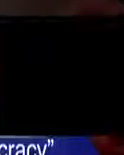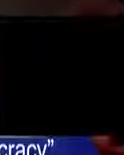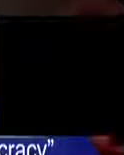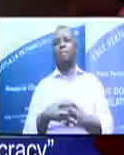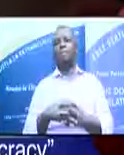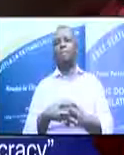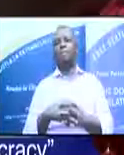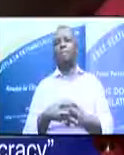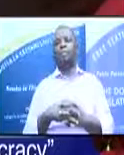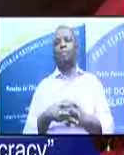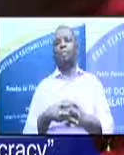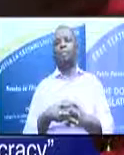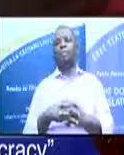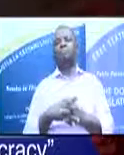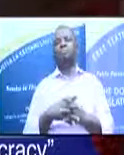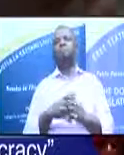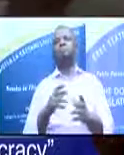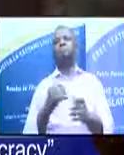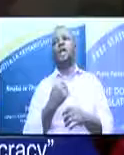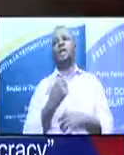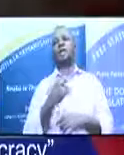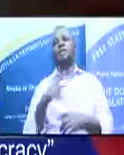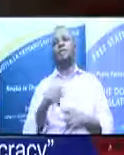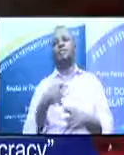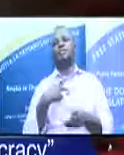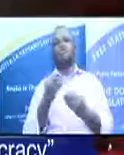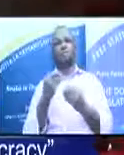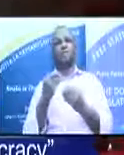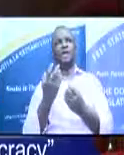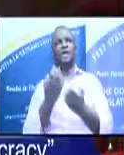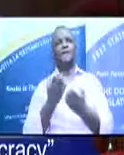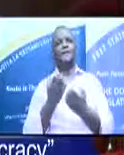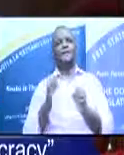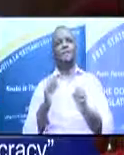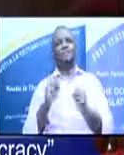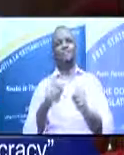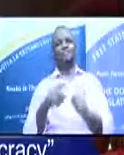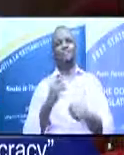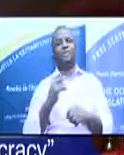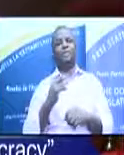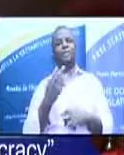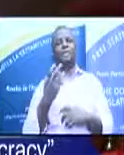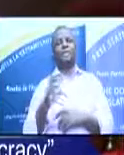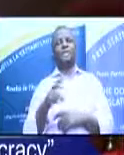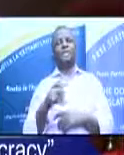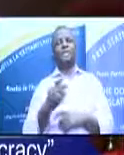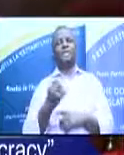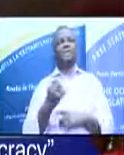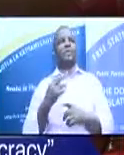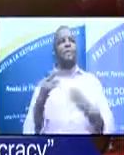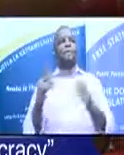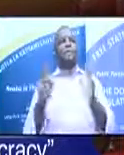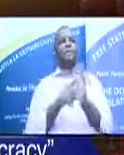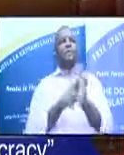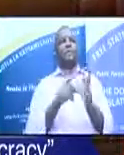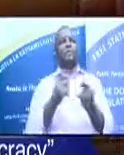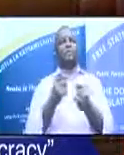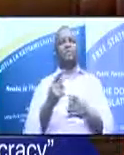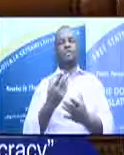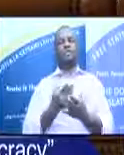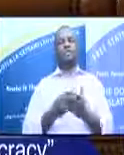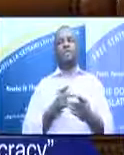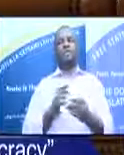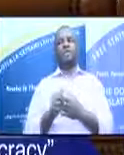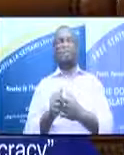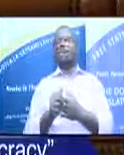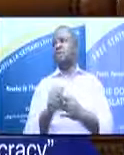to experience any liberation in this province for as long as there's no policies that are directing the